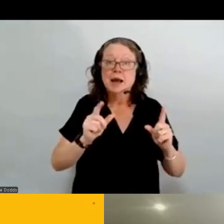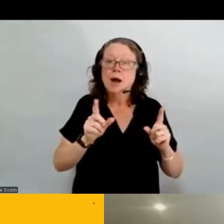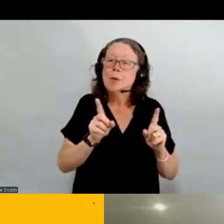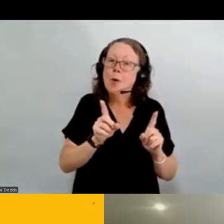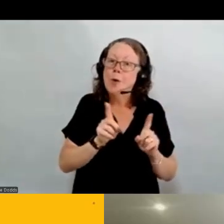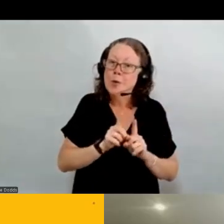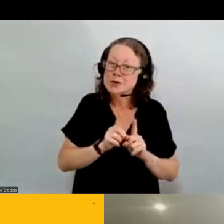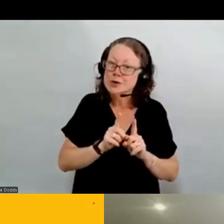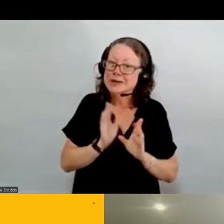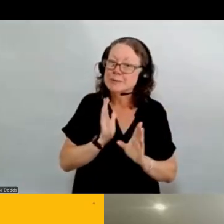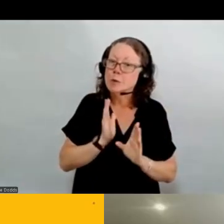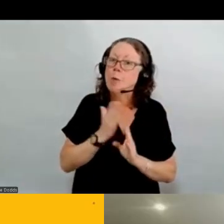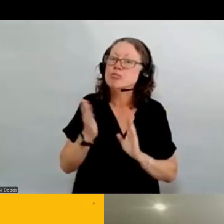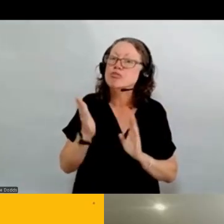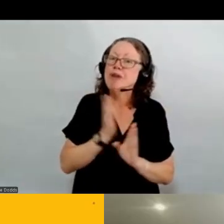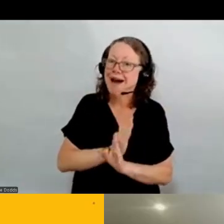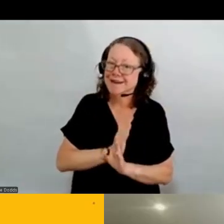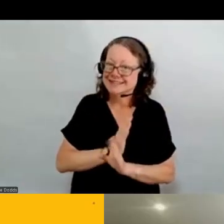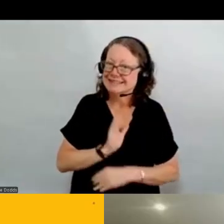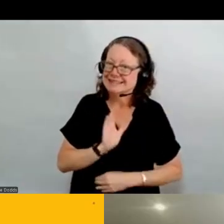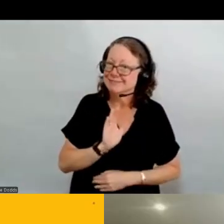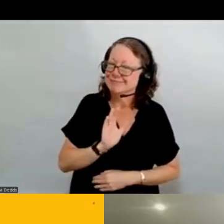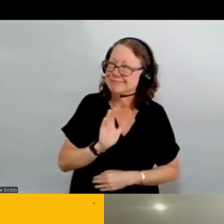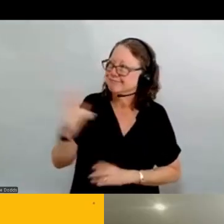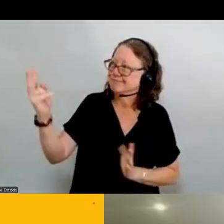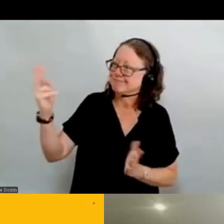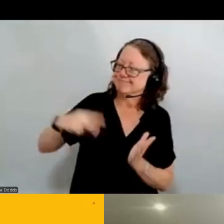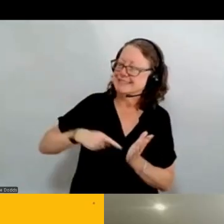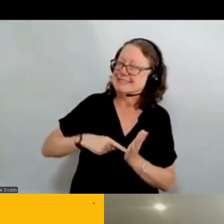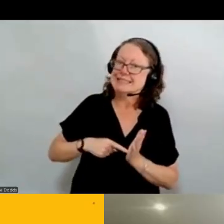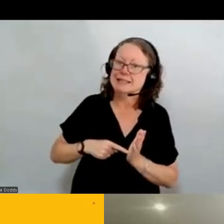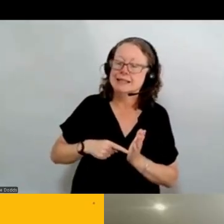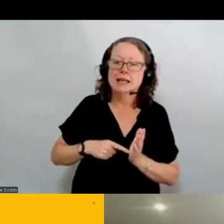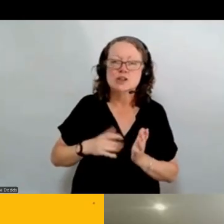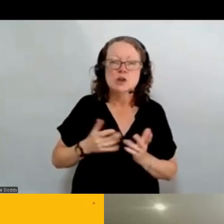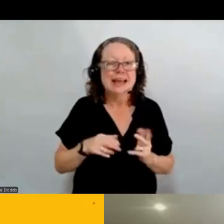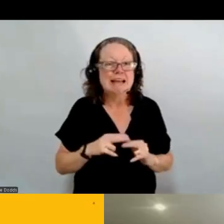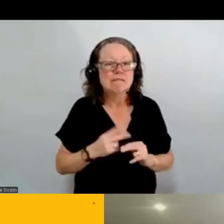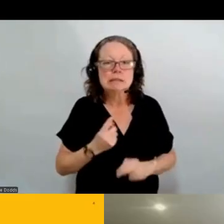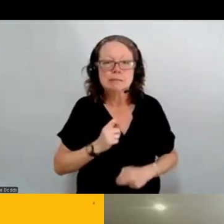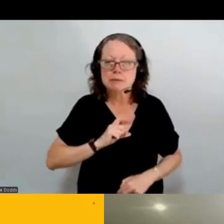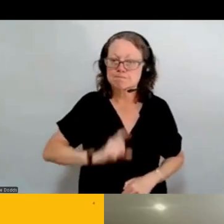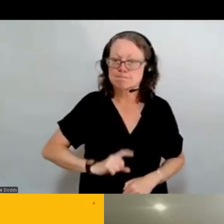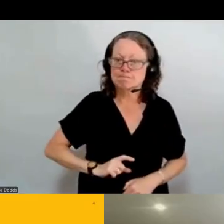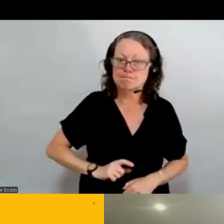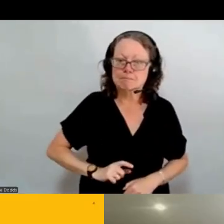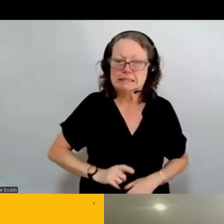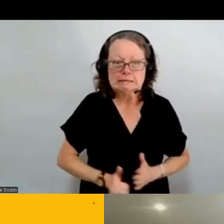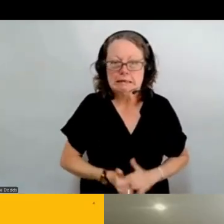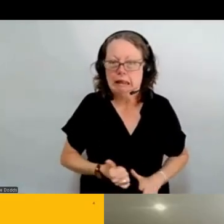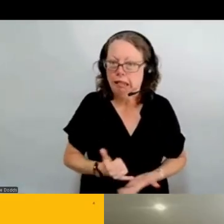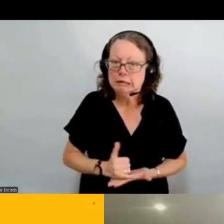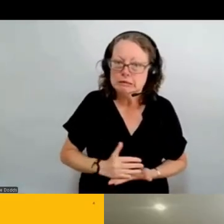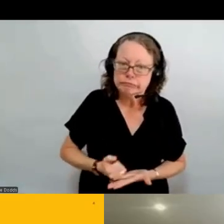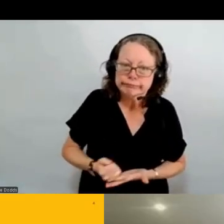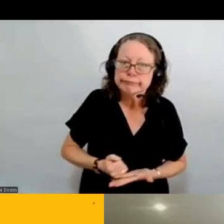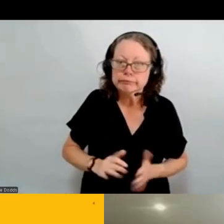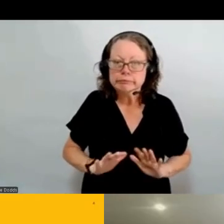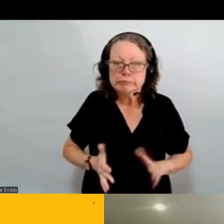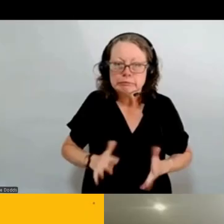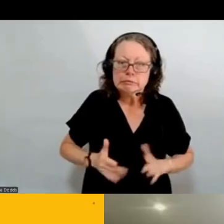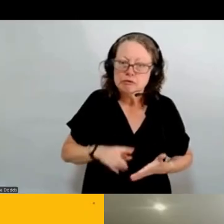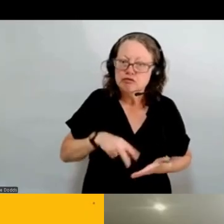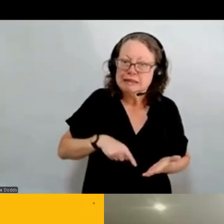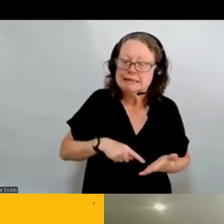for somebody who isn't confident in their reading skill, maybe has lower skills, it's much easier to do that rather than be seen reading a book